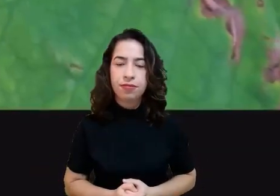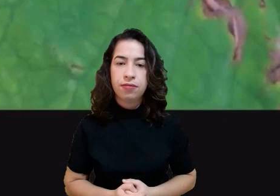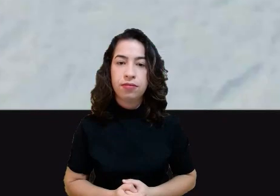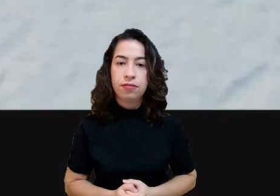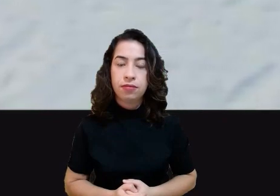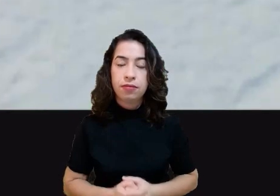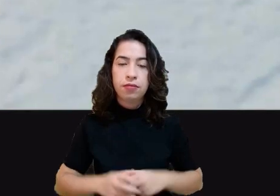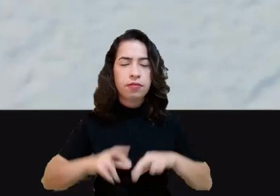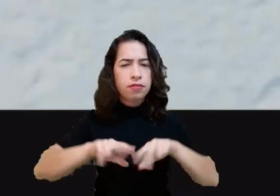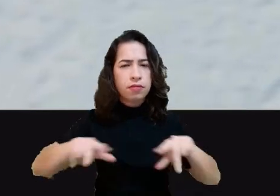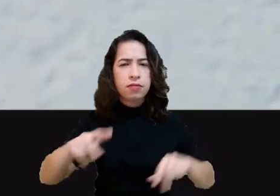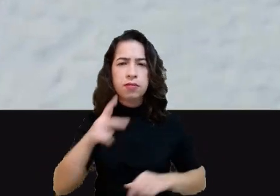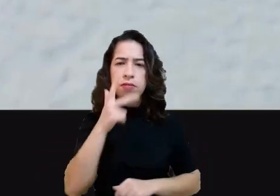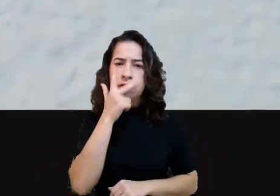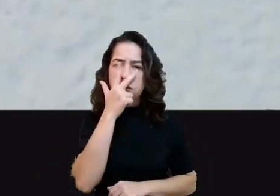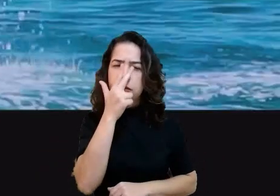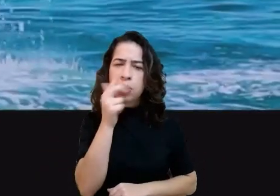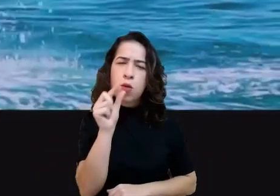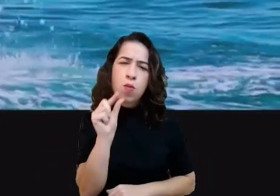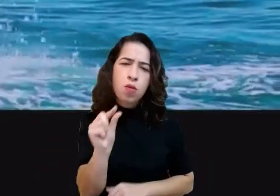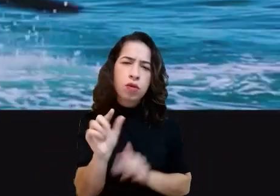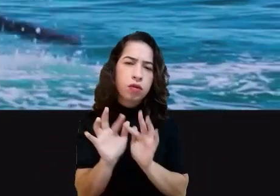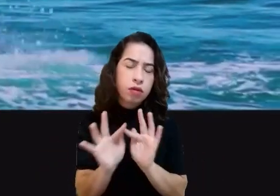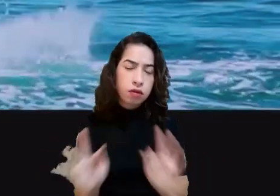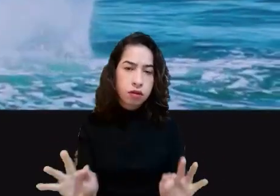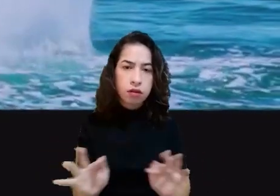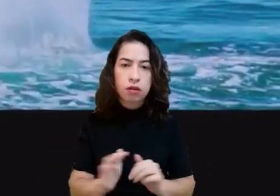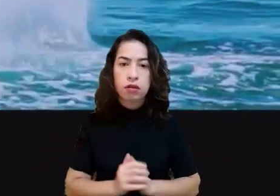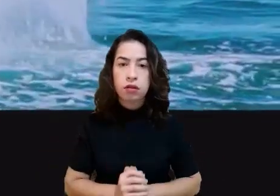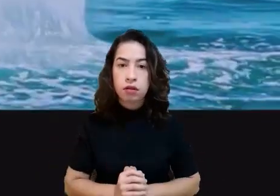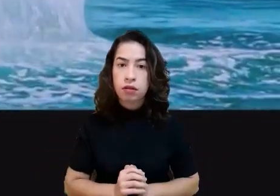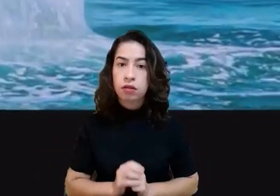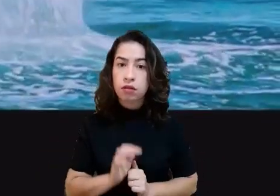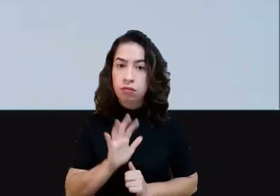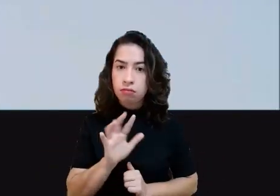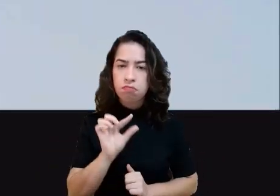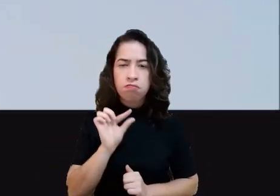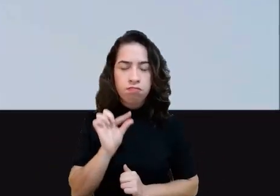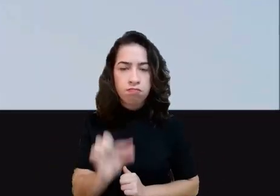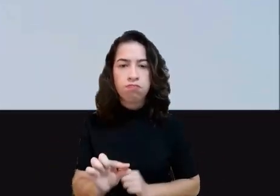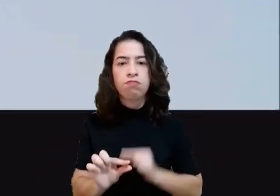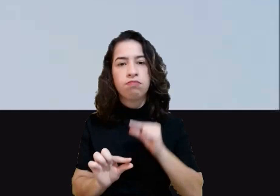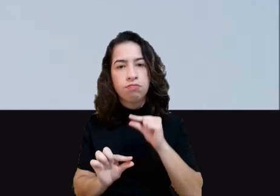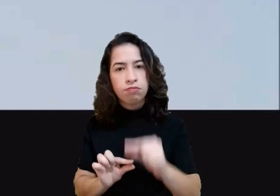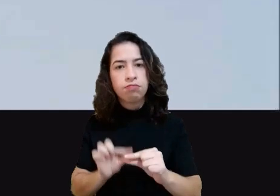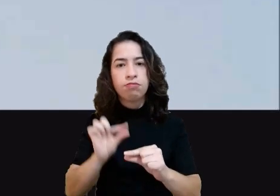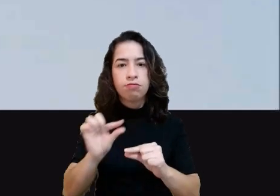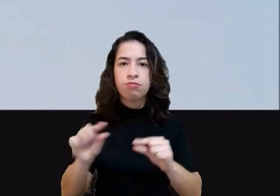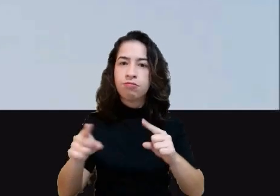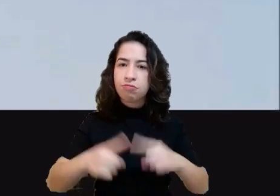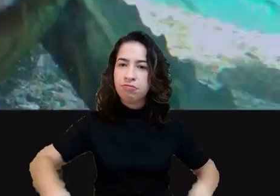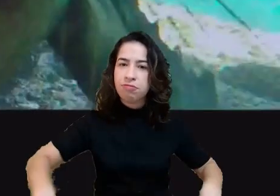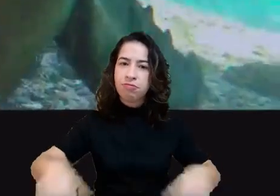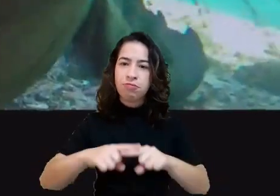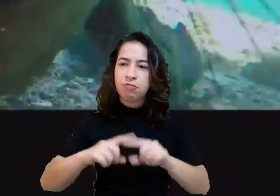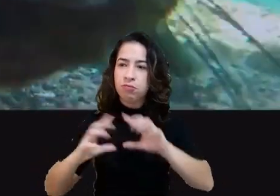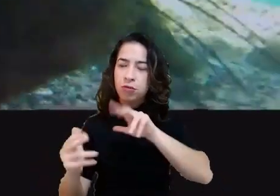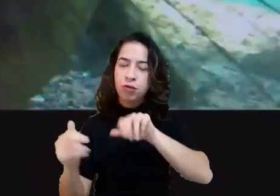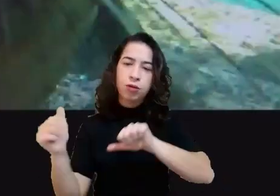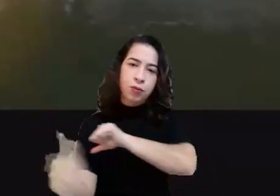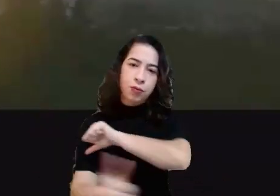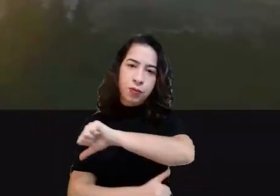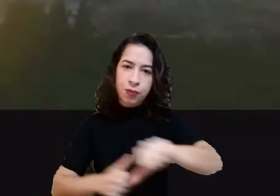All of that may seem just a drop in the ocean, but in each drop that we're going to change the